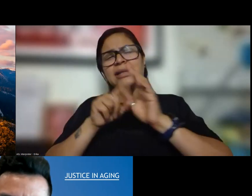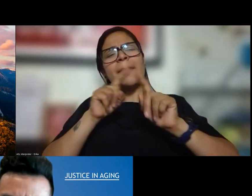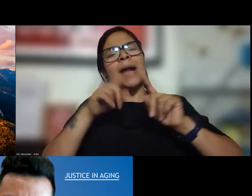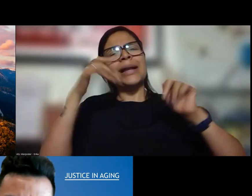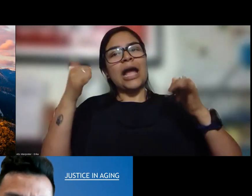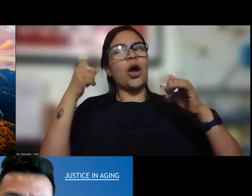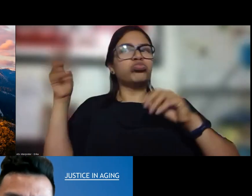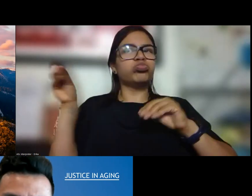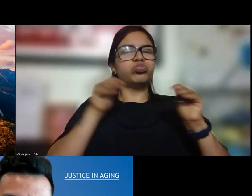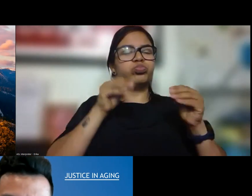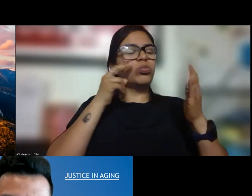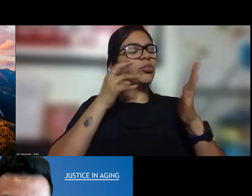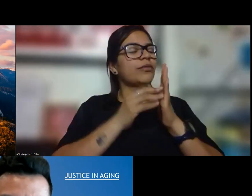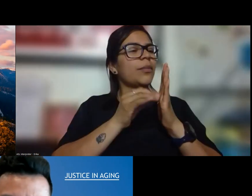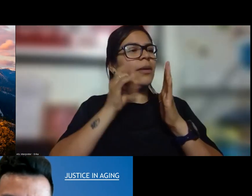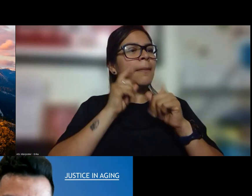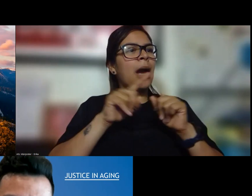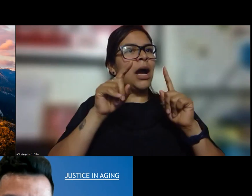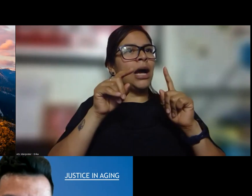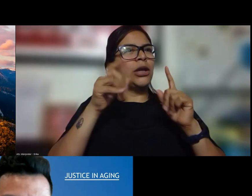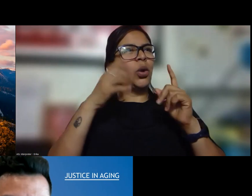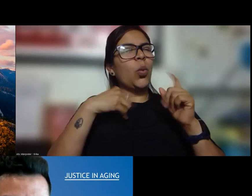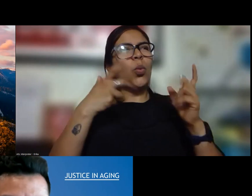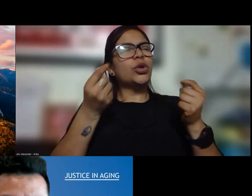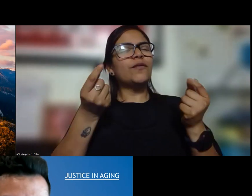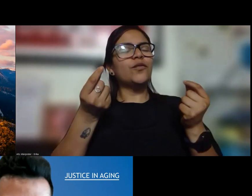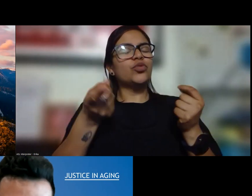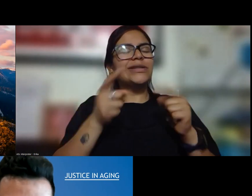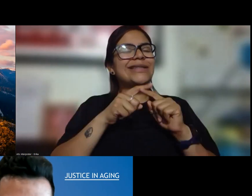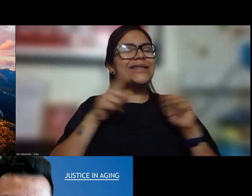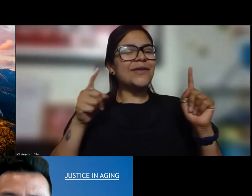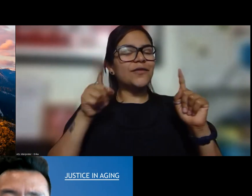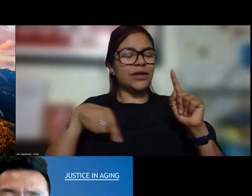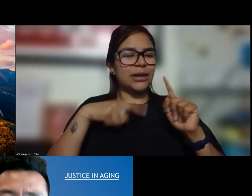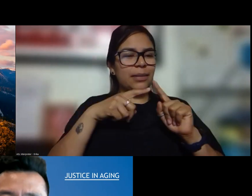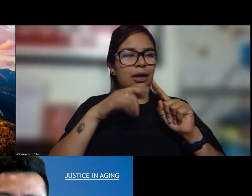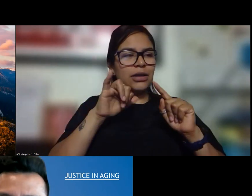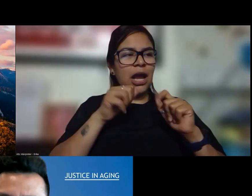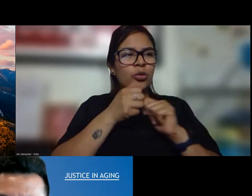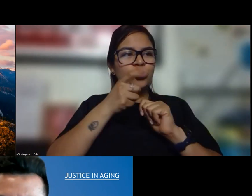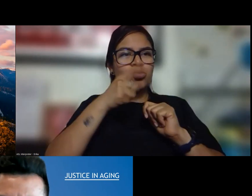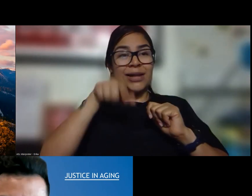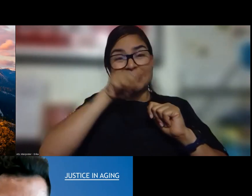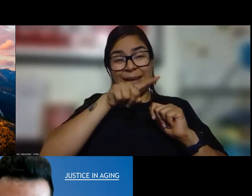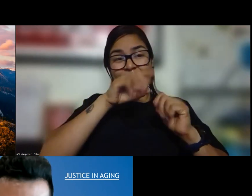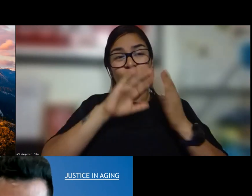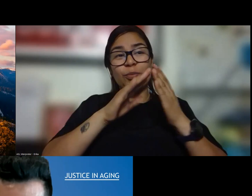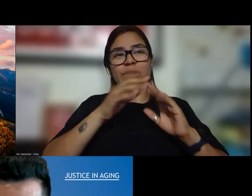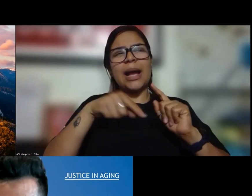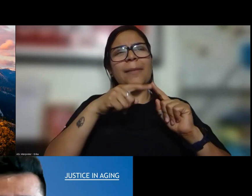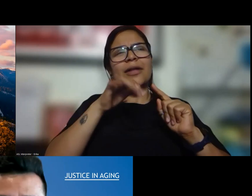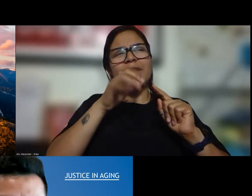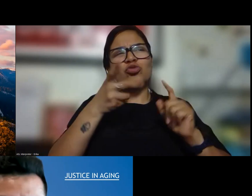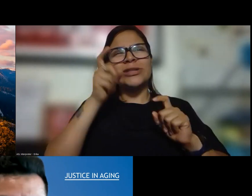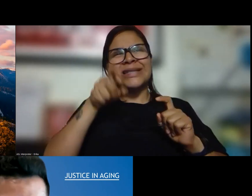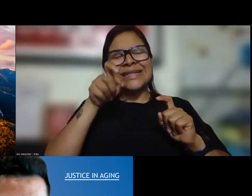that consumers and older adults really understand the questions that are being asked of them, and that the information that's being